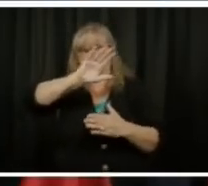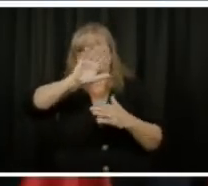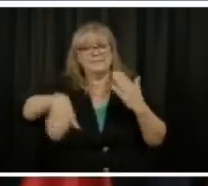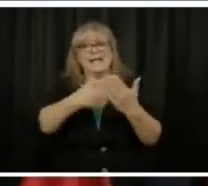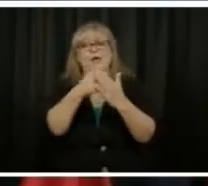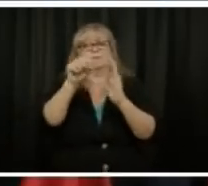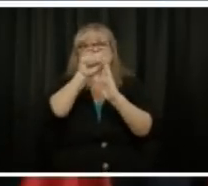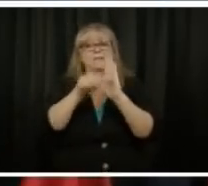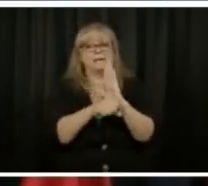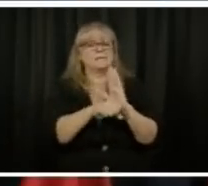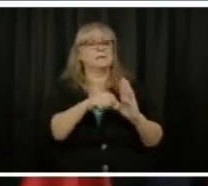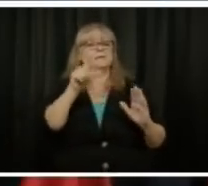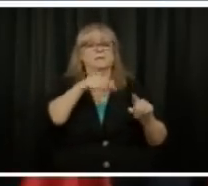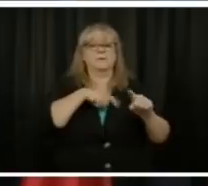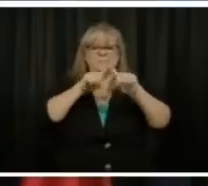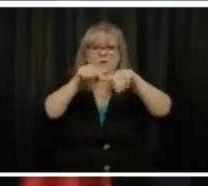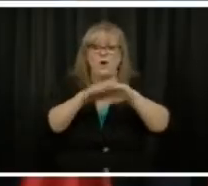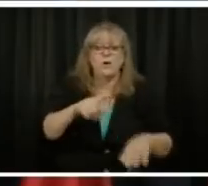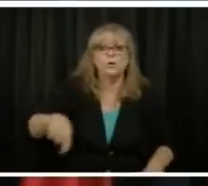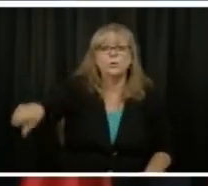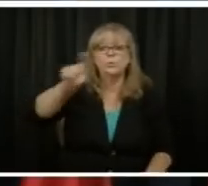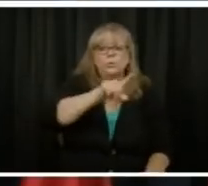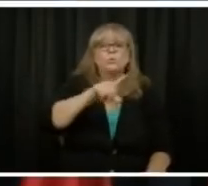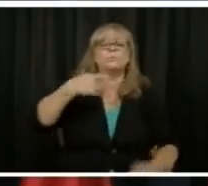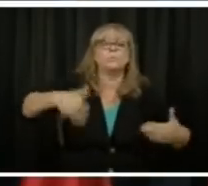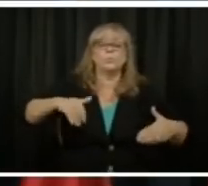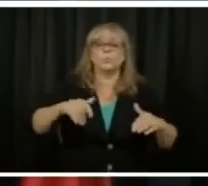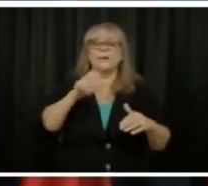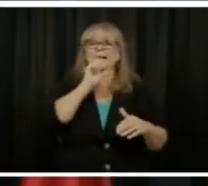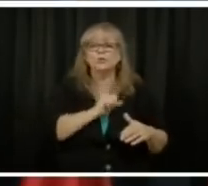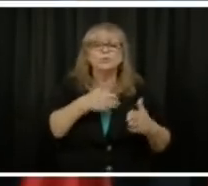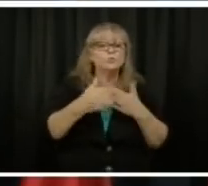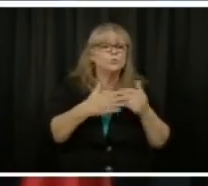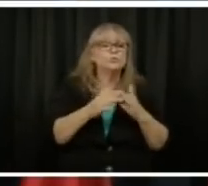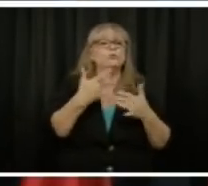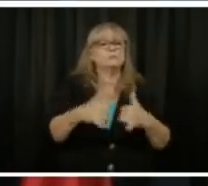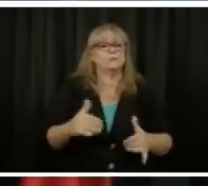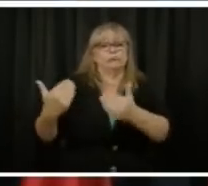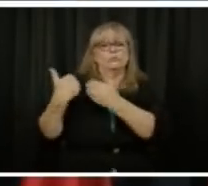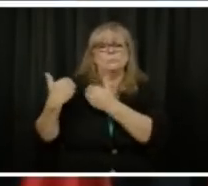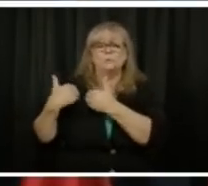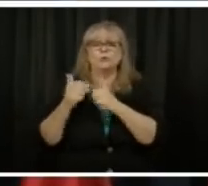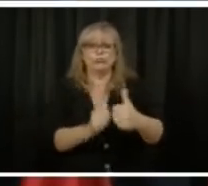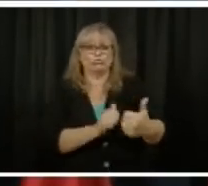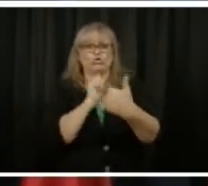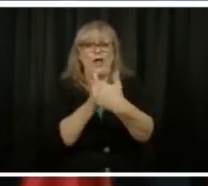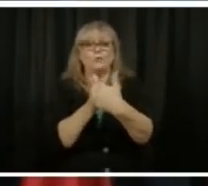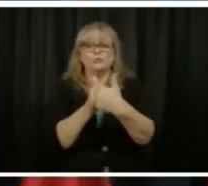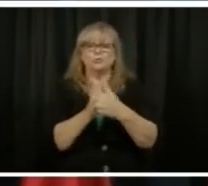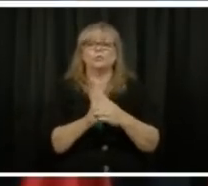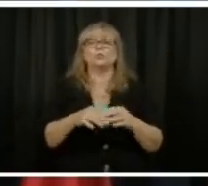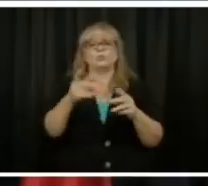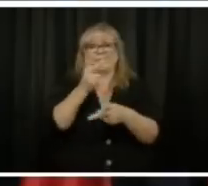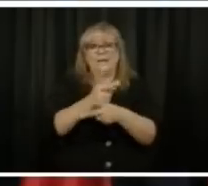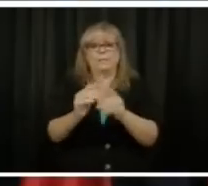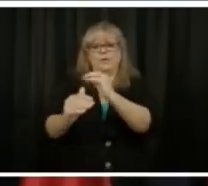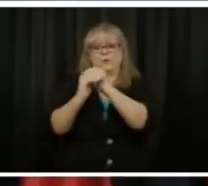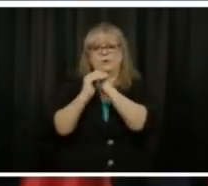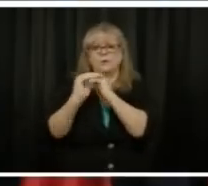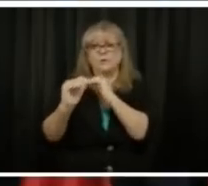are up to this challenge of creating a sustainable way to live where the virus is with us, but it doesn't have a foothold to